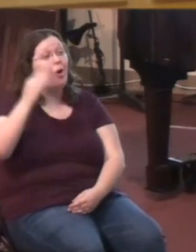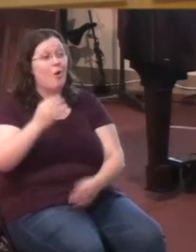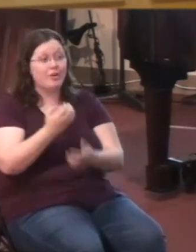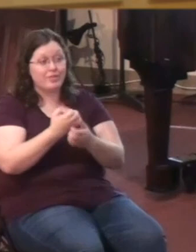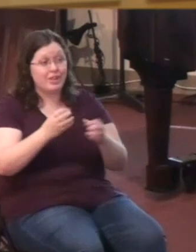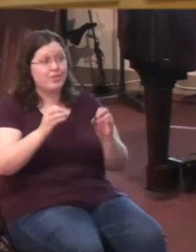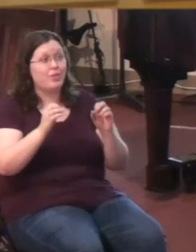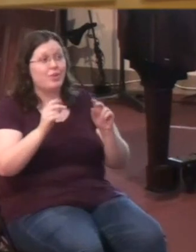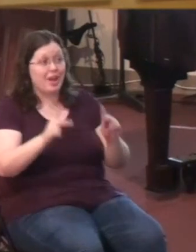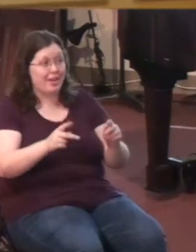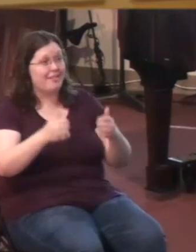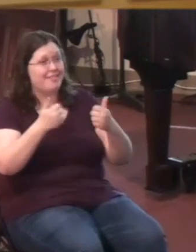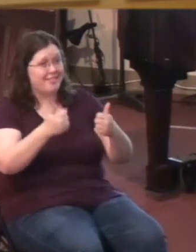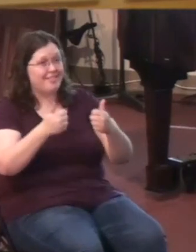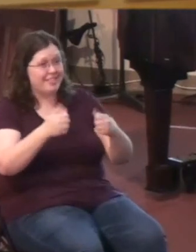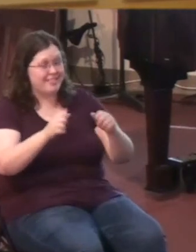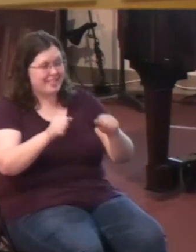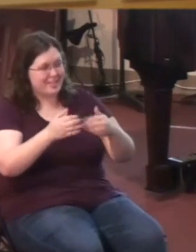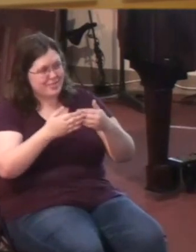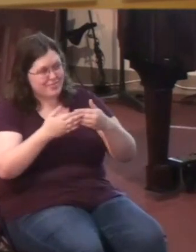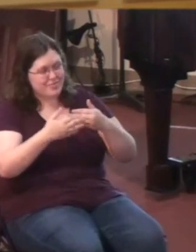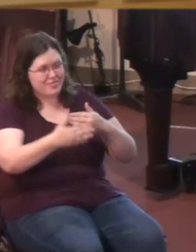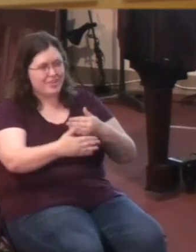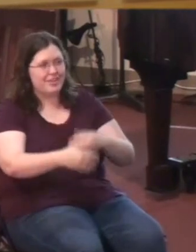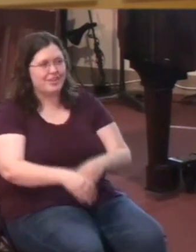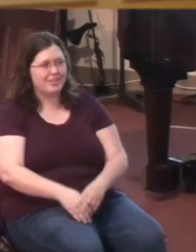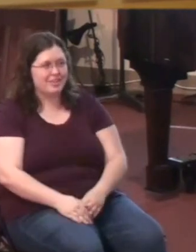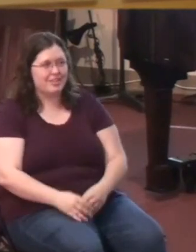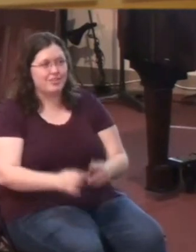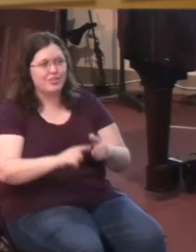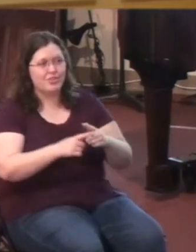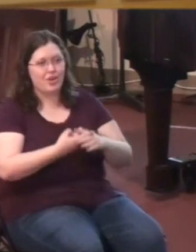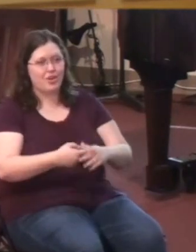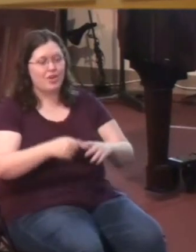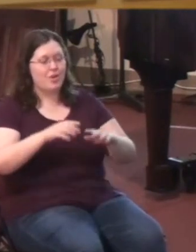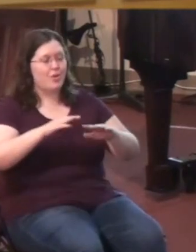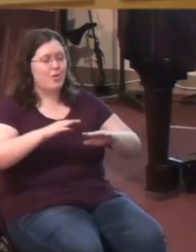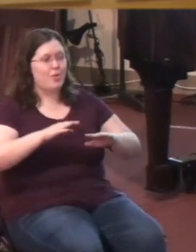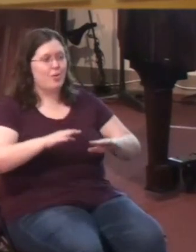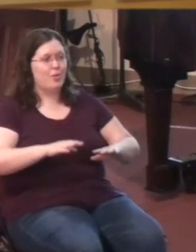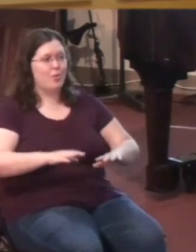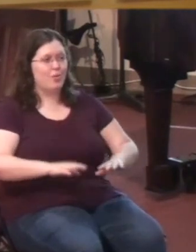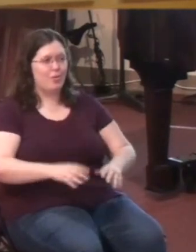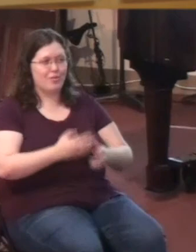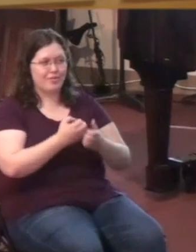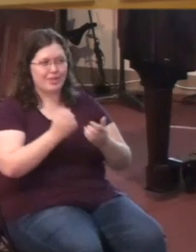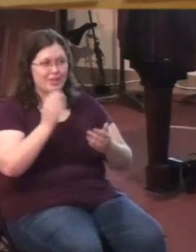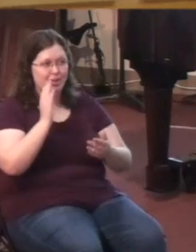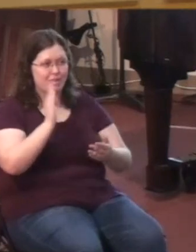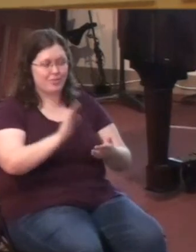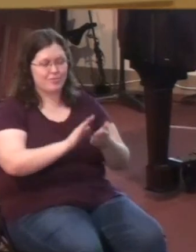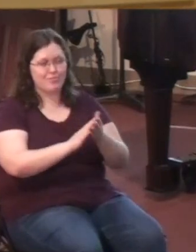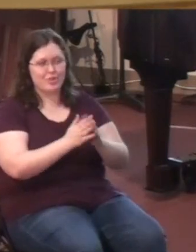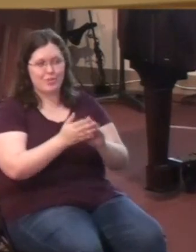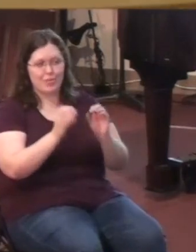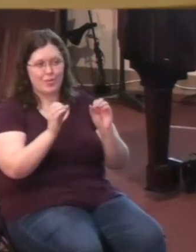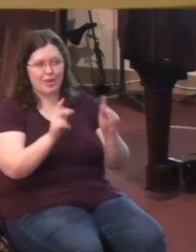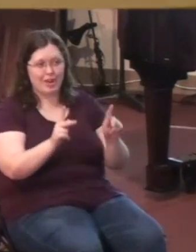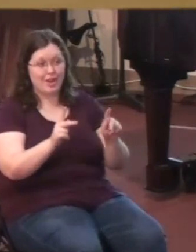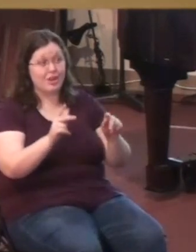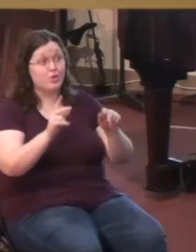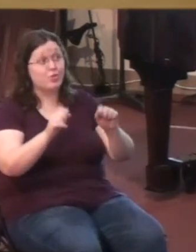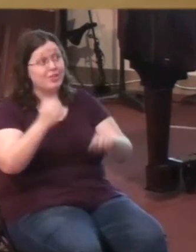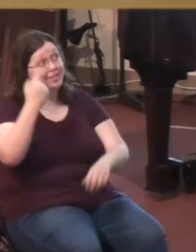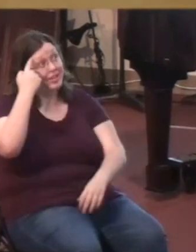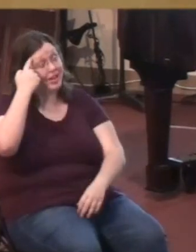The shallow breath is not needed anymore. I can now begin to relax. Everything's going to be all right. You could even think that. I